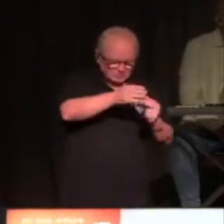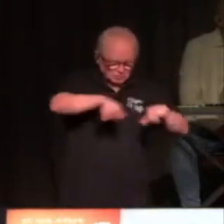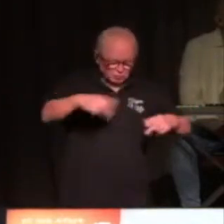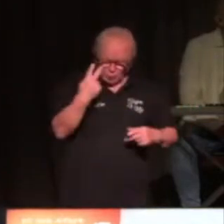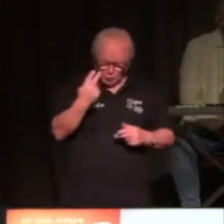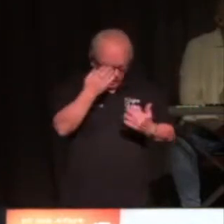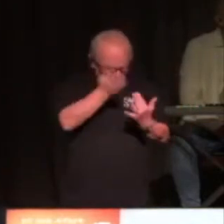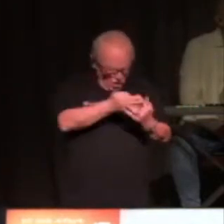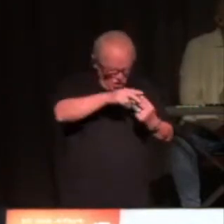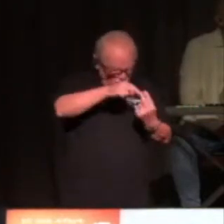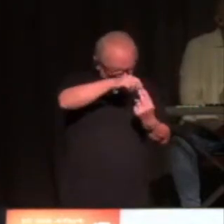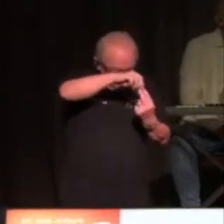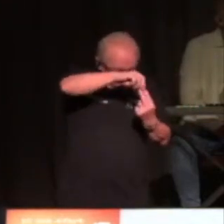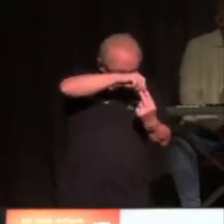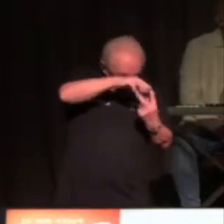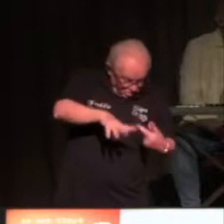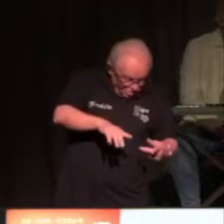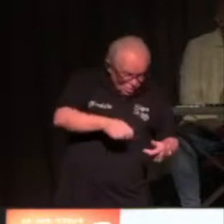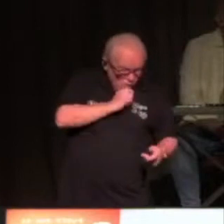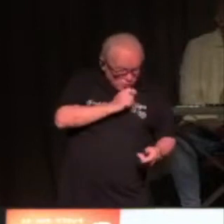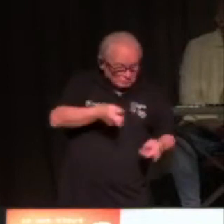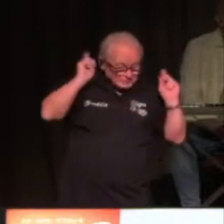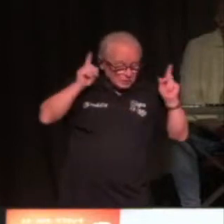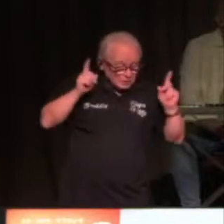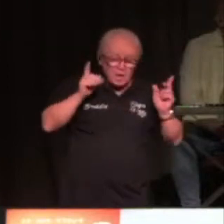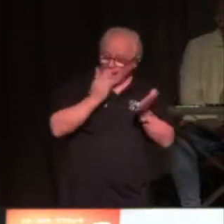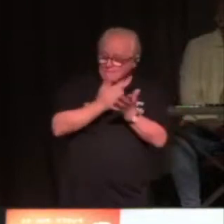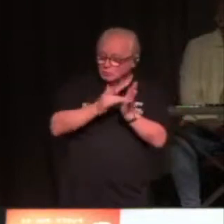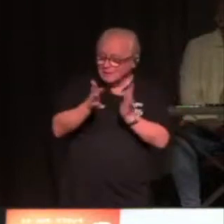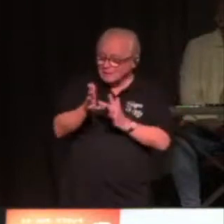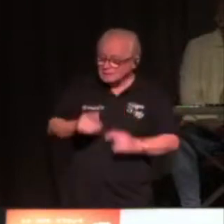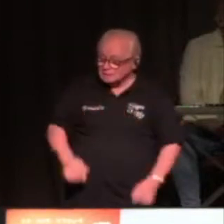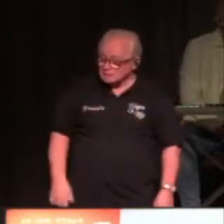two. Who are the masters? Jesus.